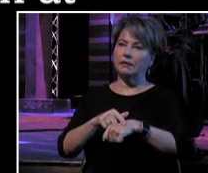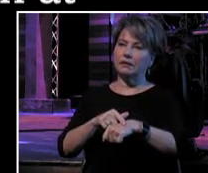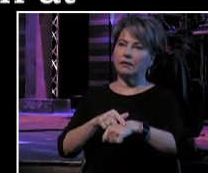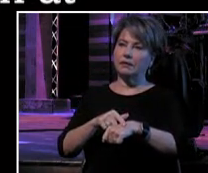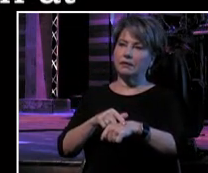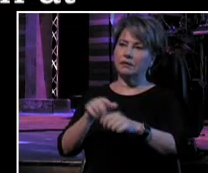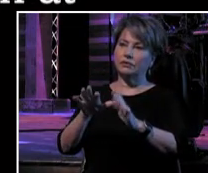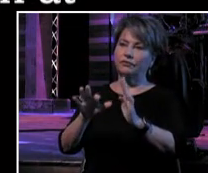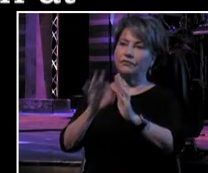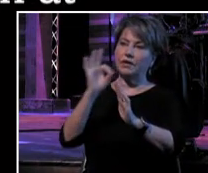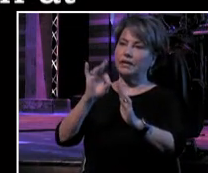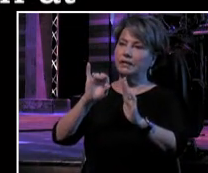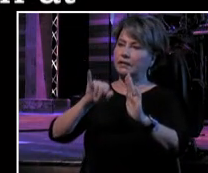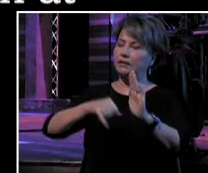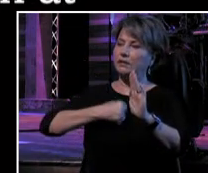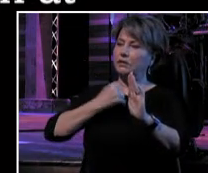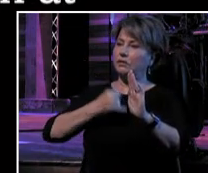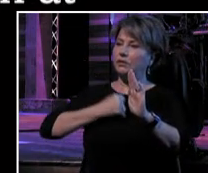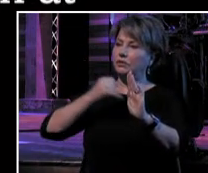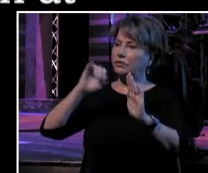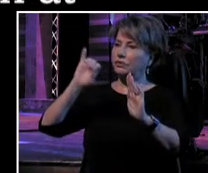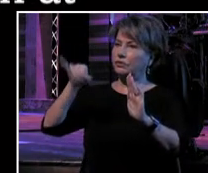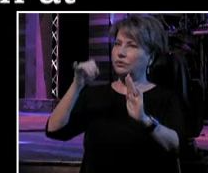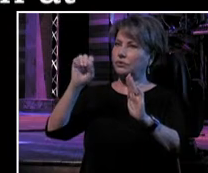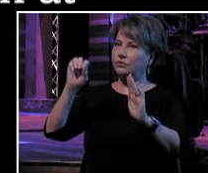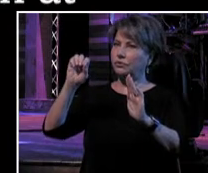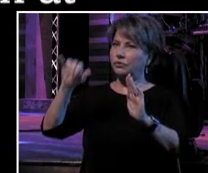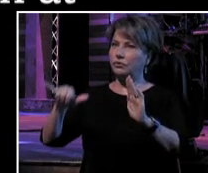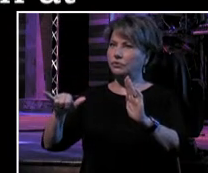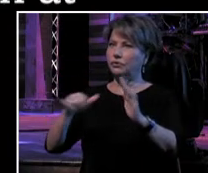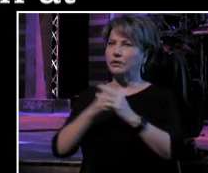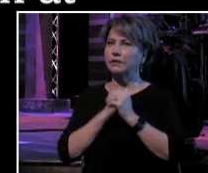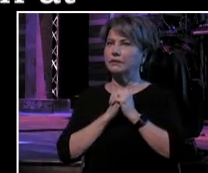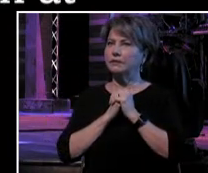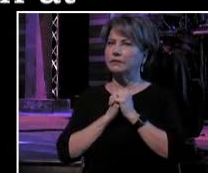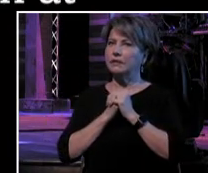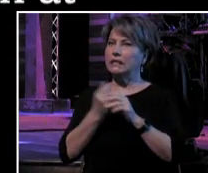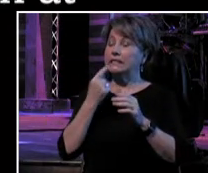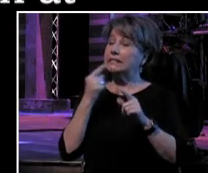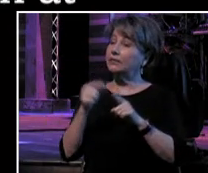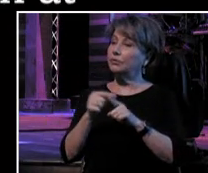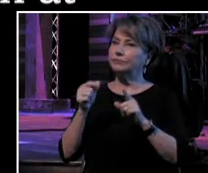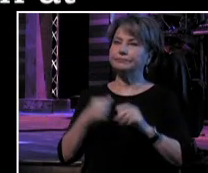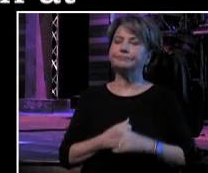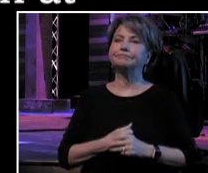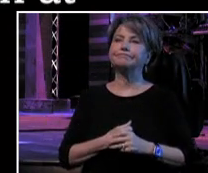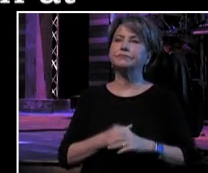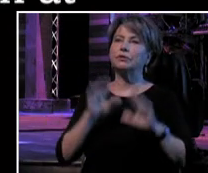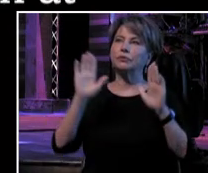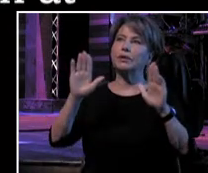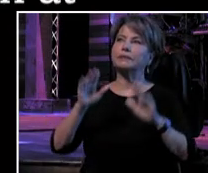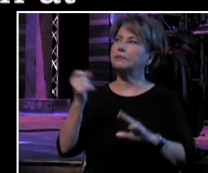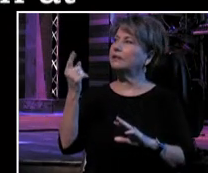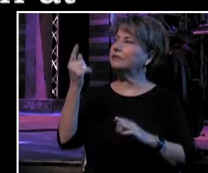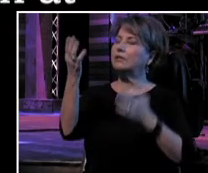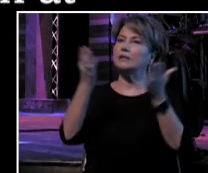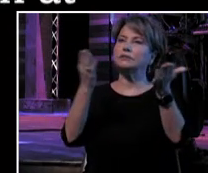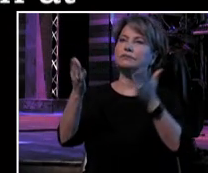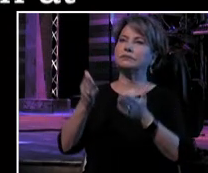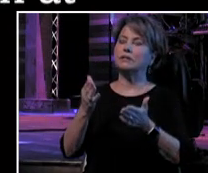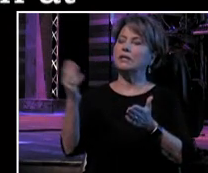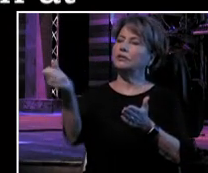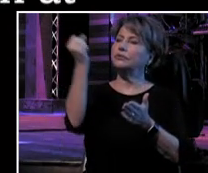me. Good, 11 o'clock service, you can say the word, great. So, and why did he take joy in